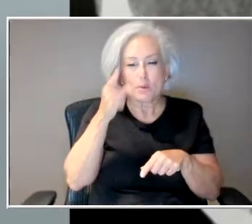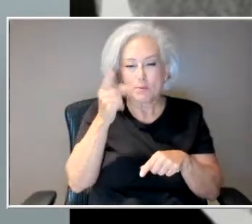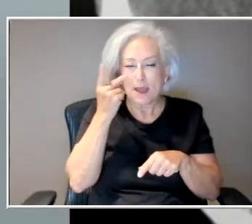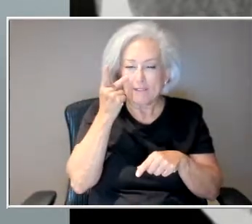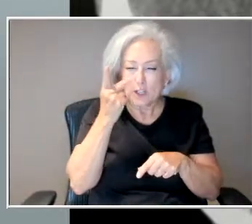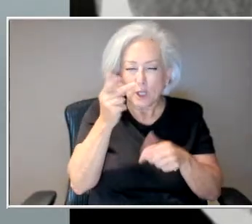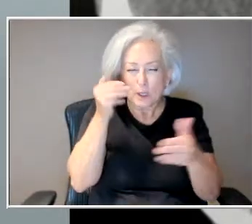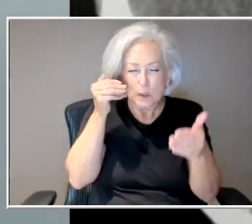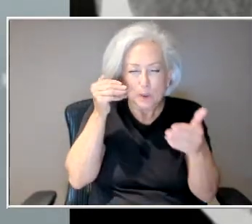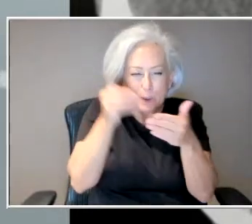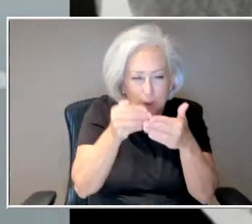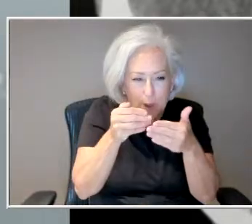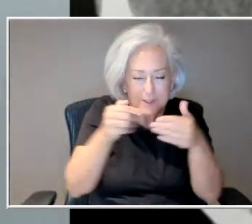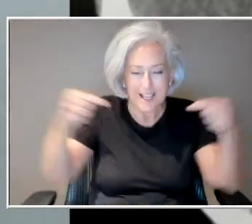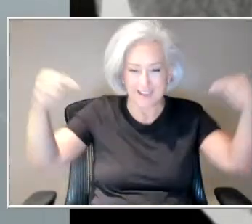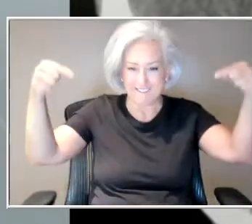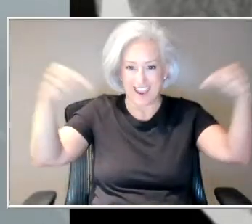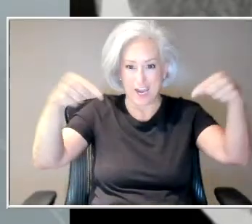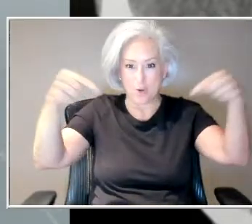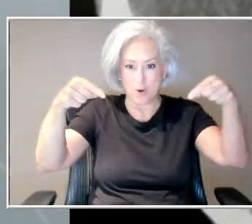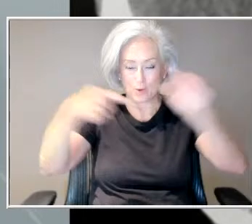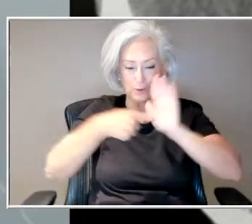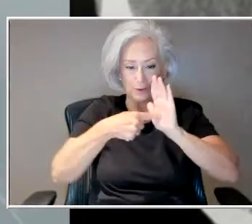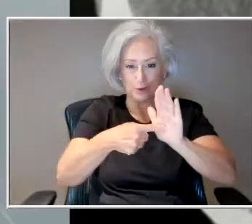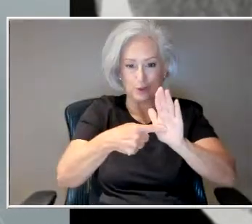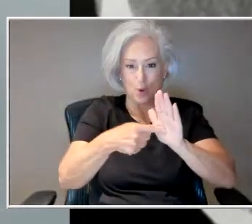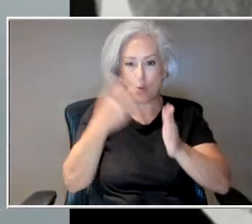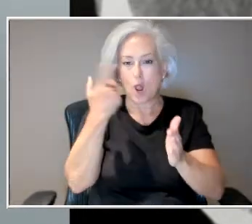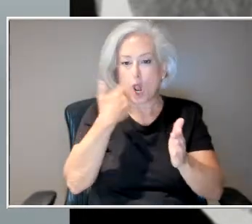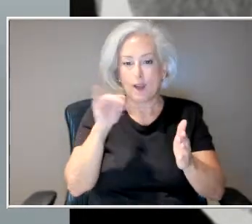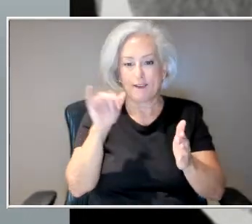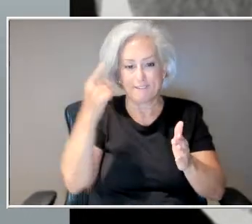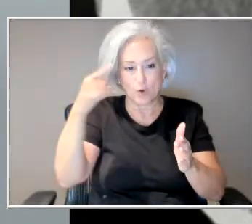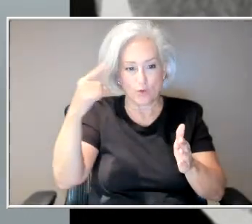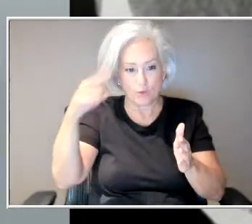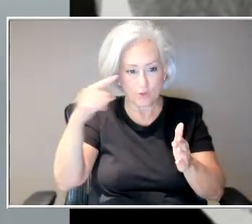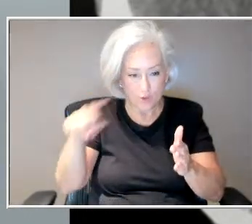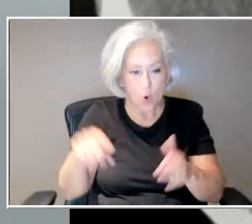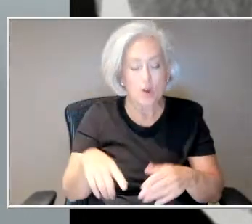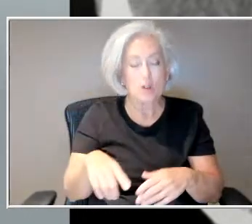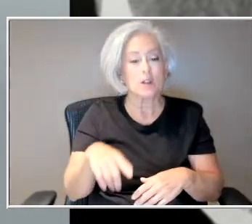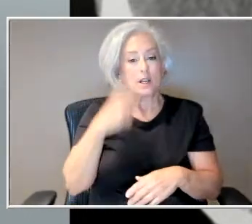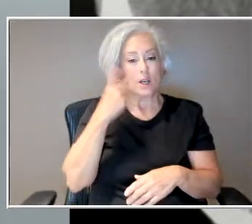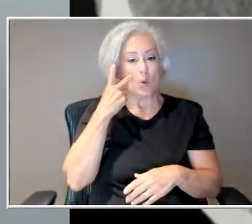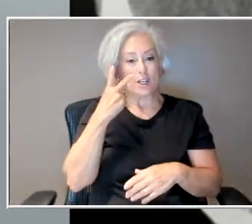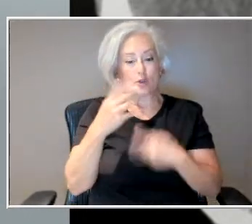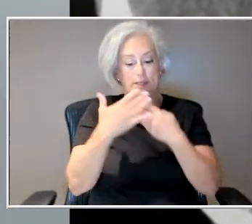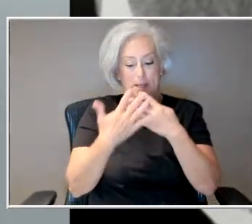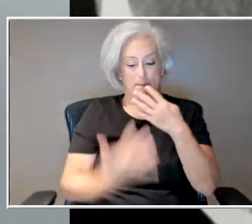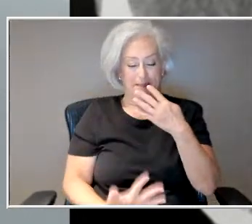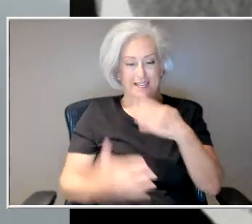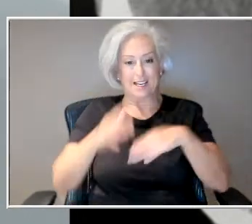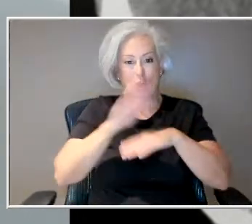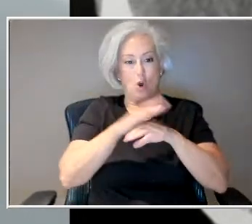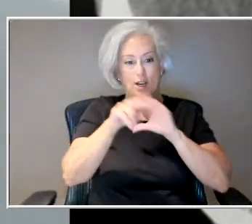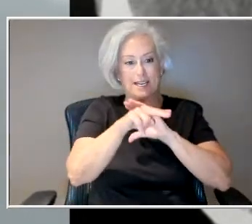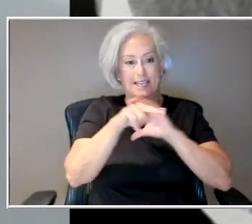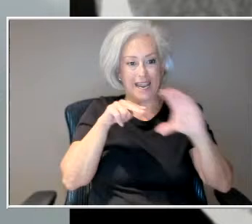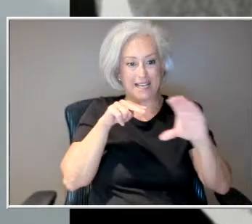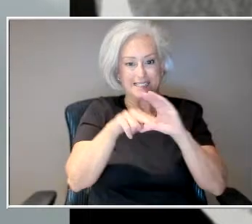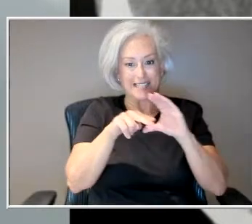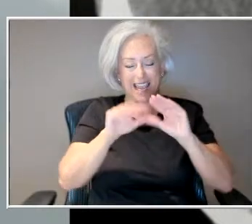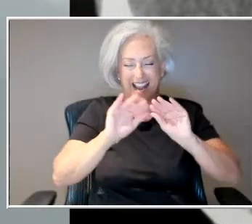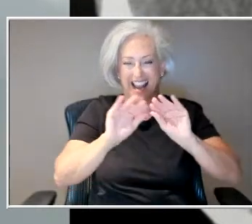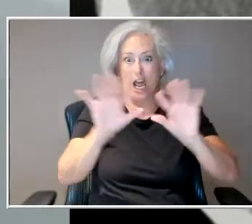put some arrows on here to help, because typically when you find bleeding on a CAT scan from an aneurysm, it is very obvious, but it's not